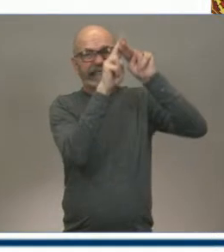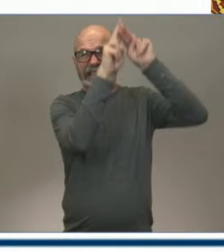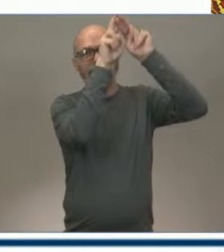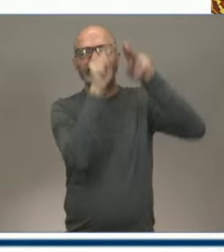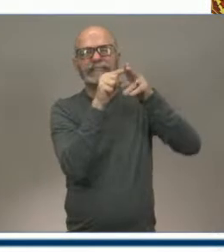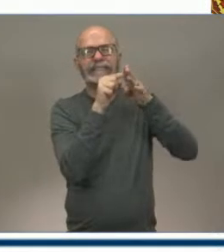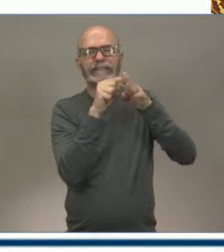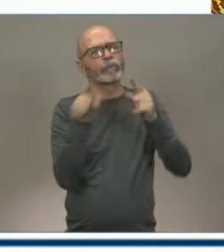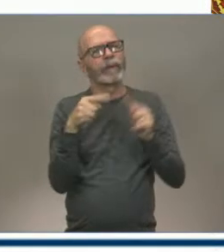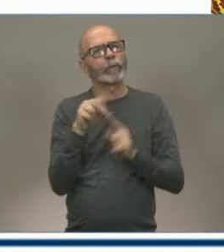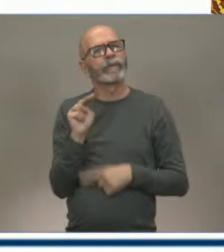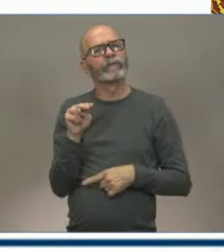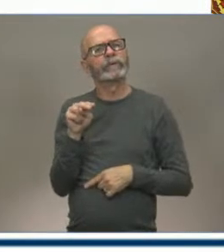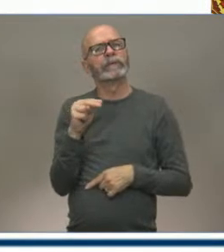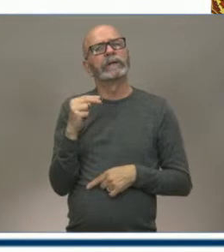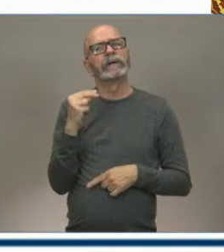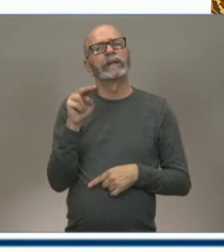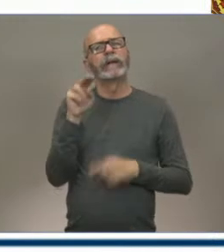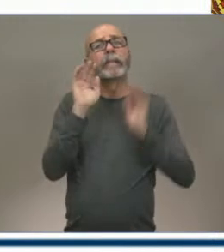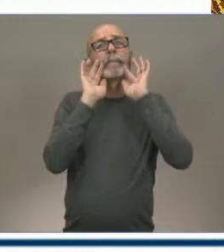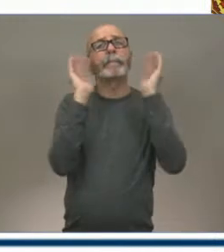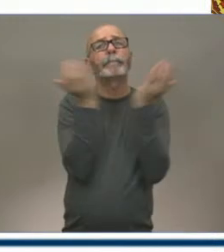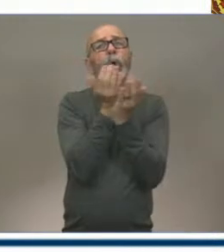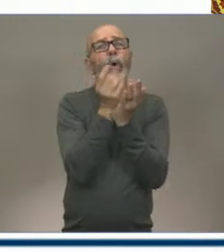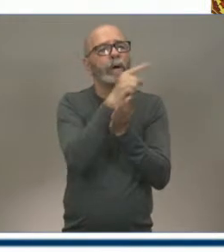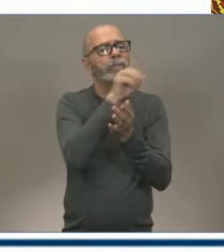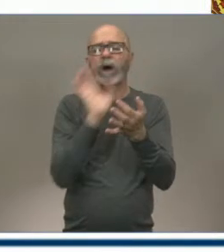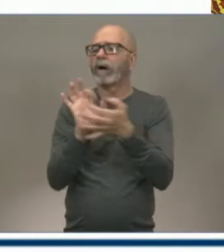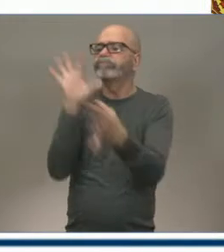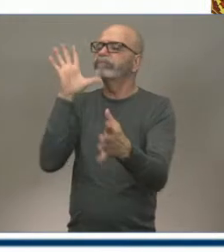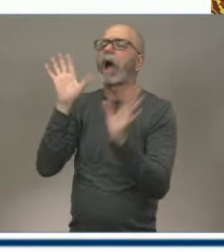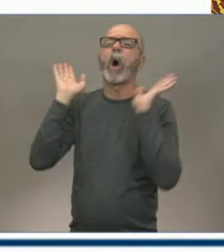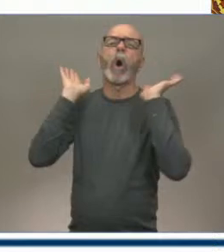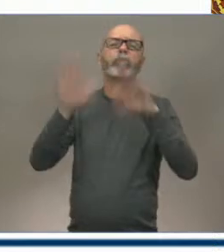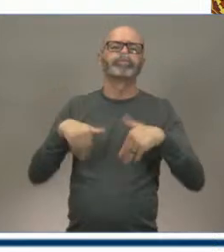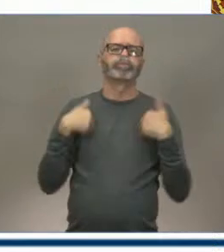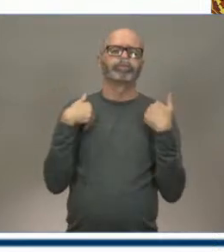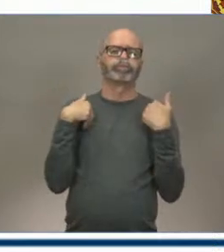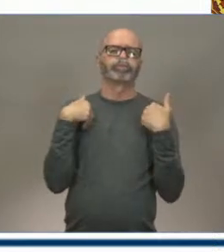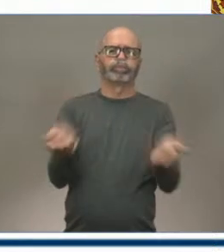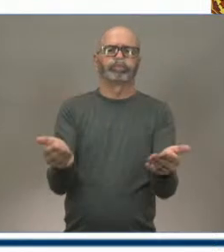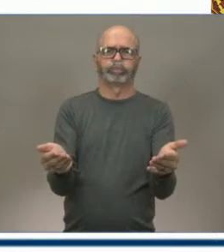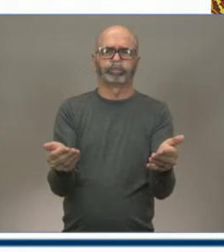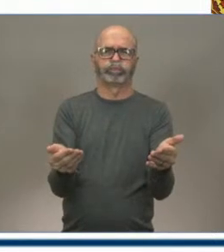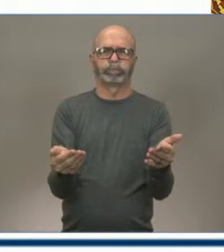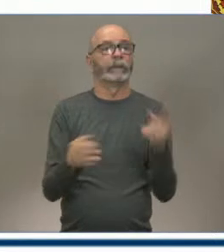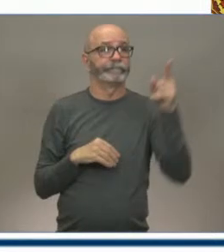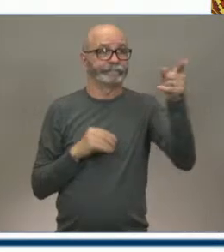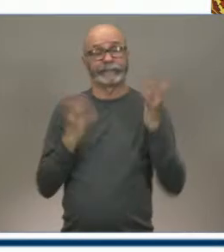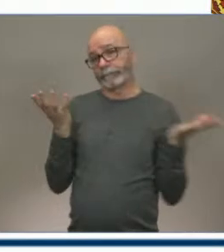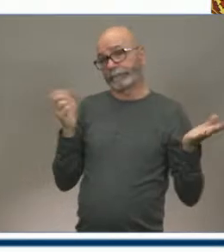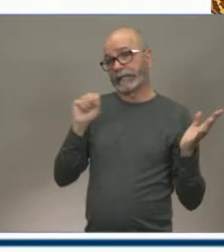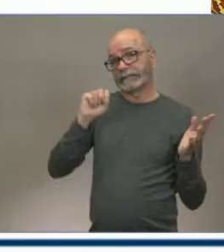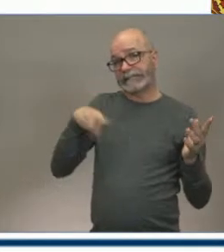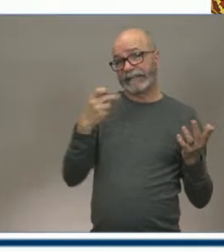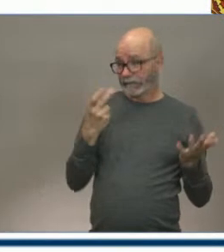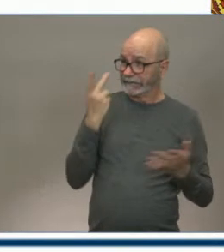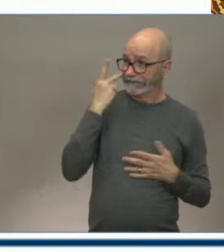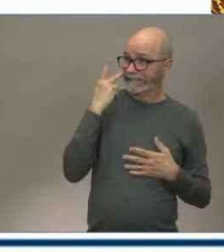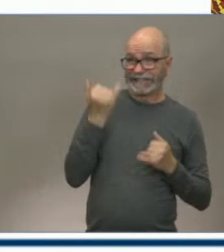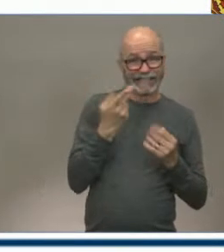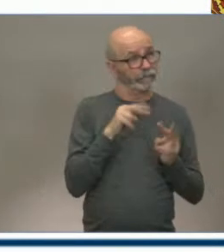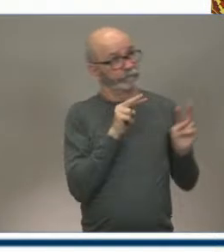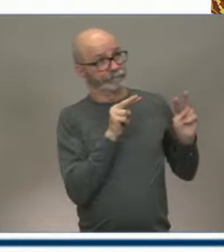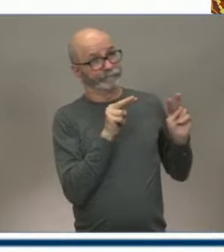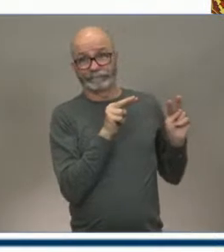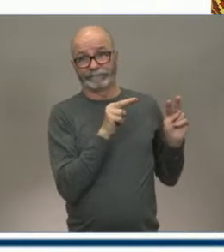bubble. Well, it's the epidemiology of what's happening in New Brunswick today, and working with our own public health team here